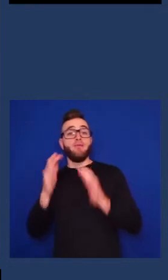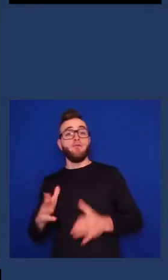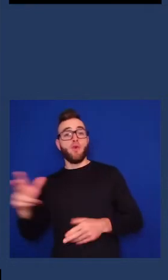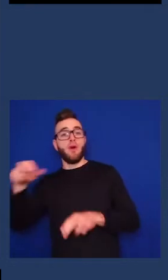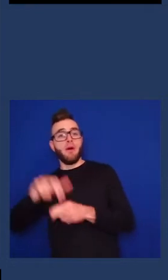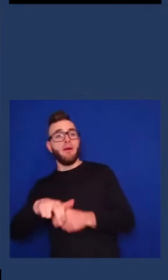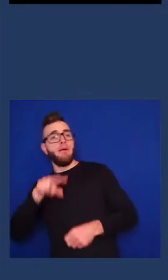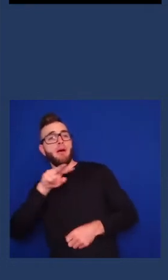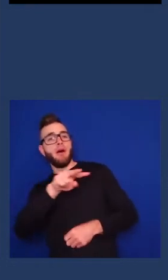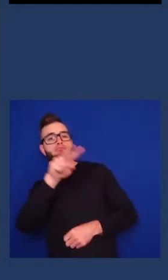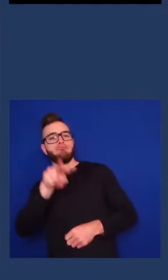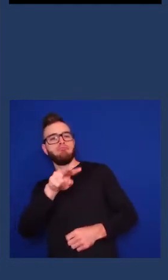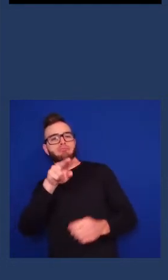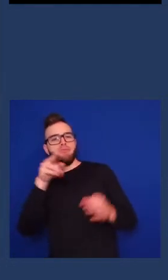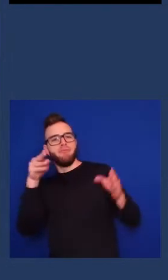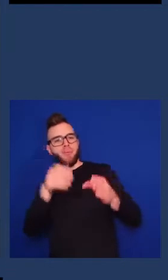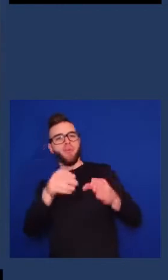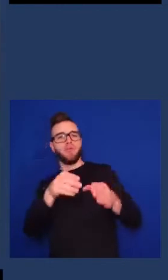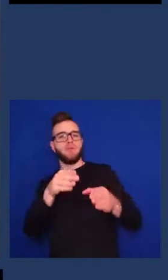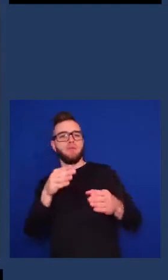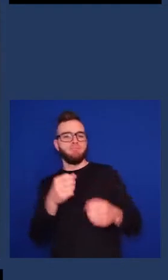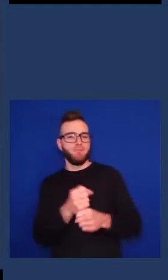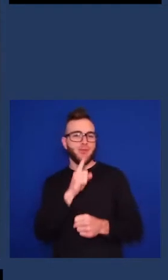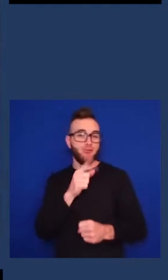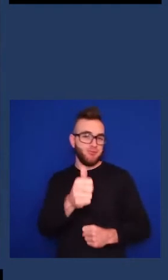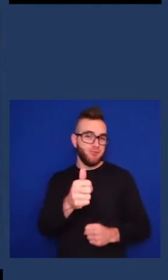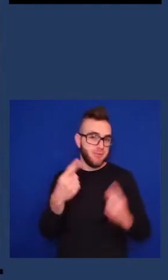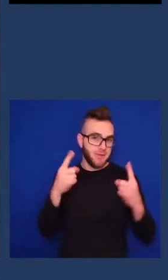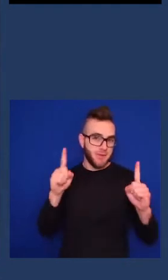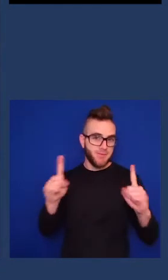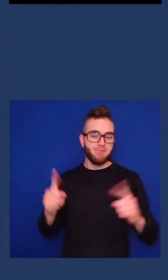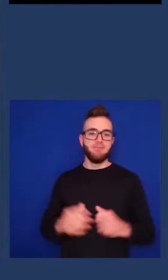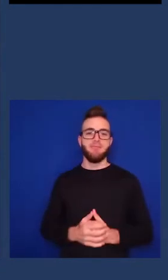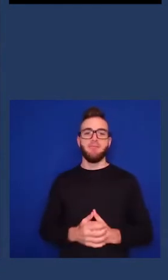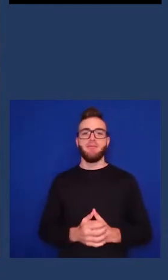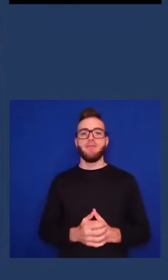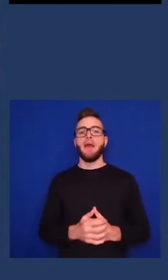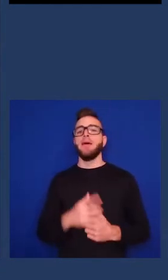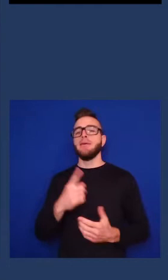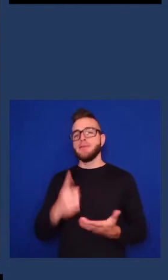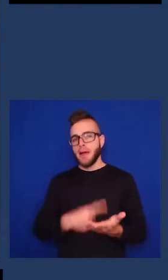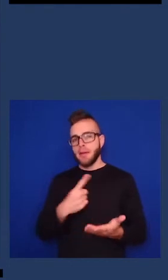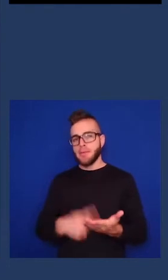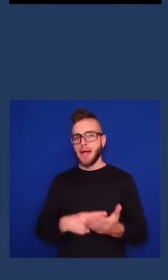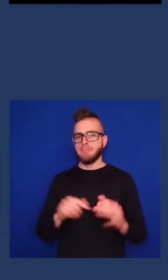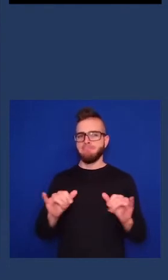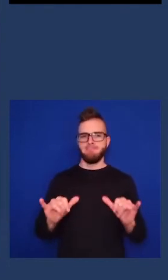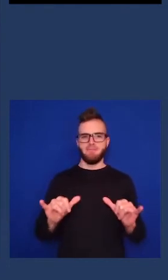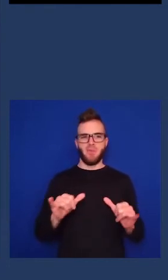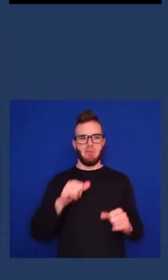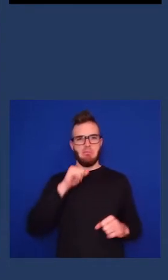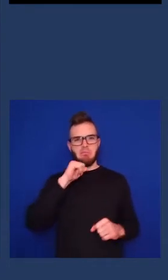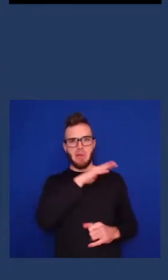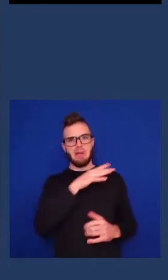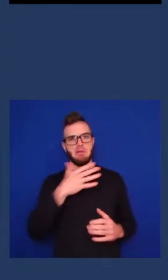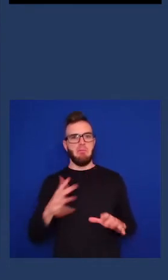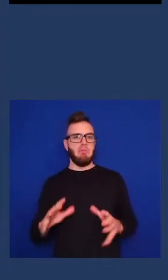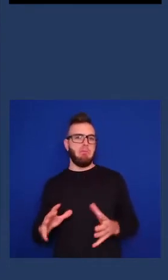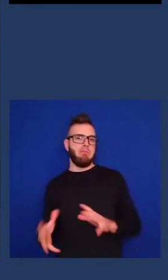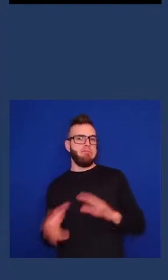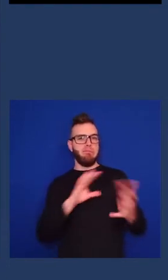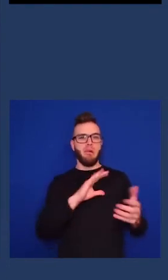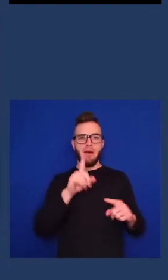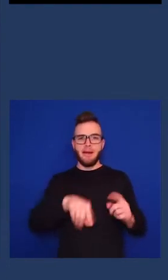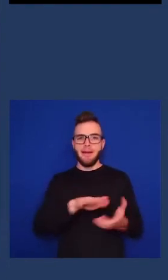and hopefully make sure that you're successful. In some situations, you may not be able to clean up that messy room. And